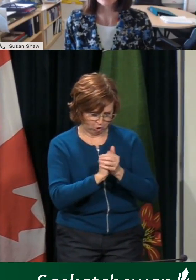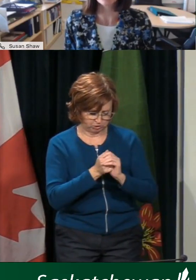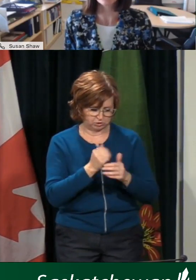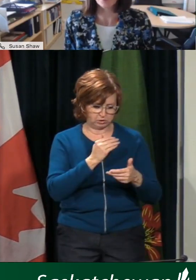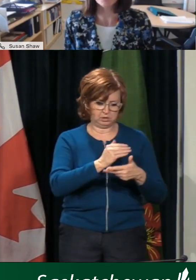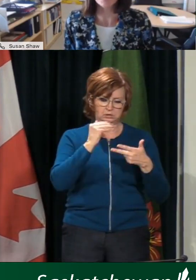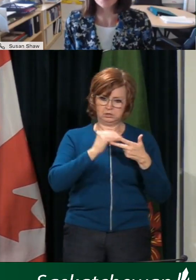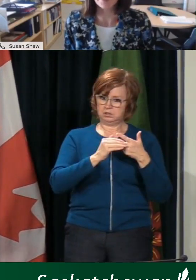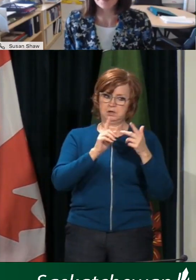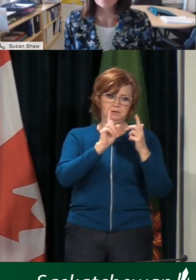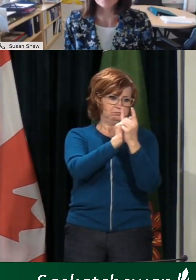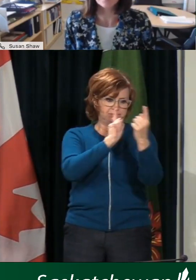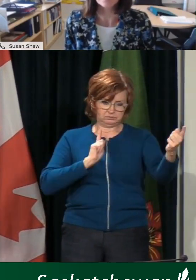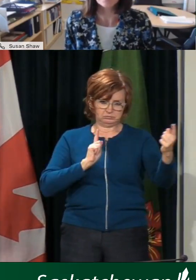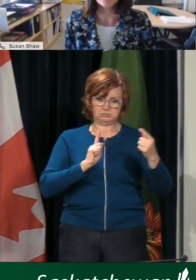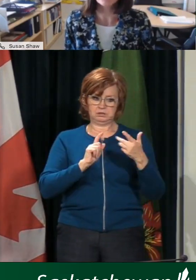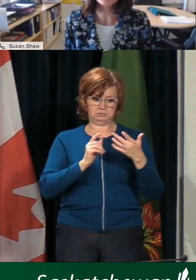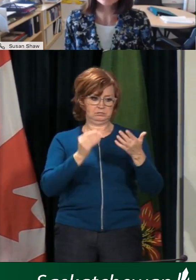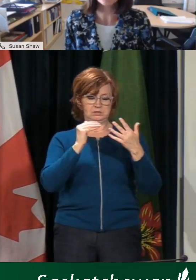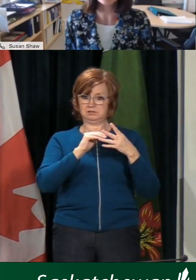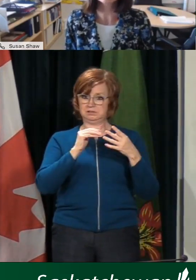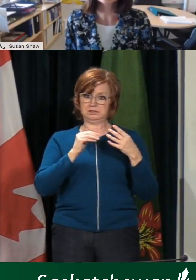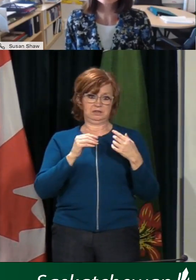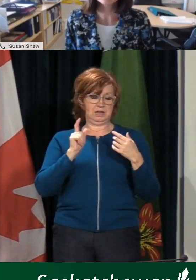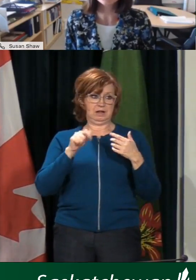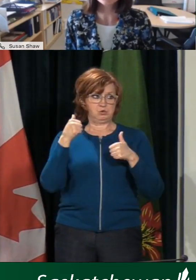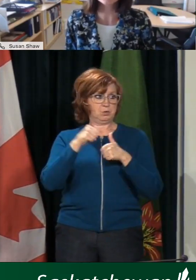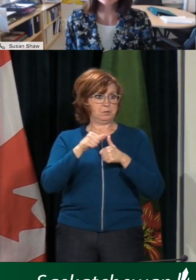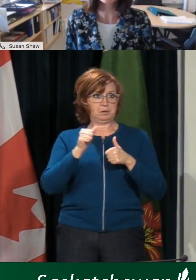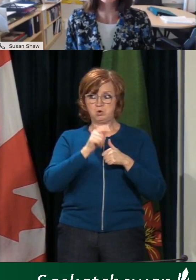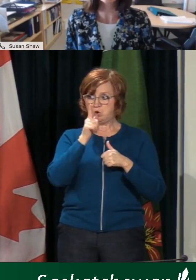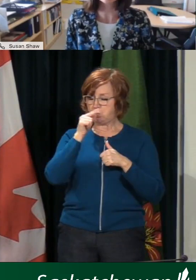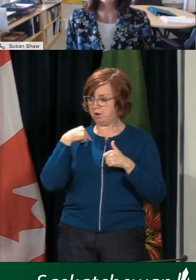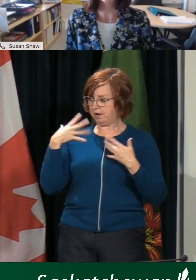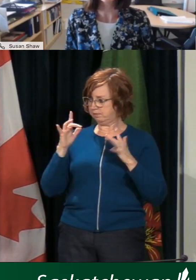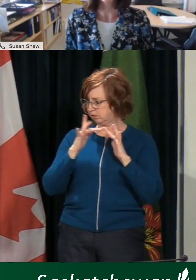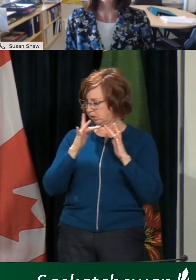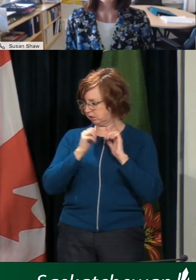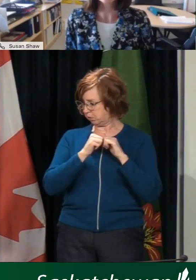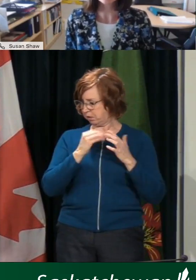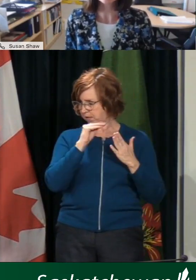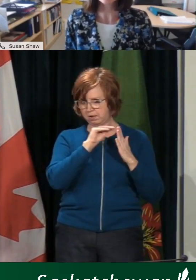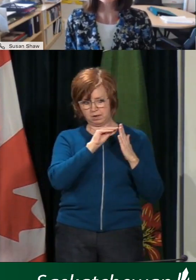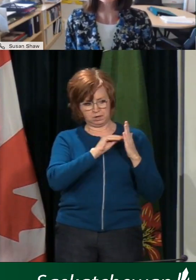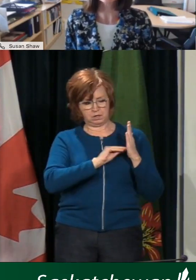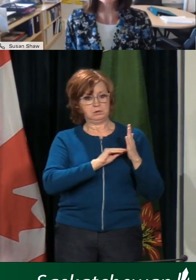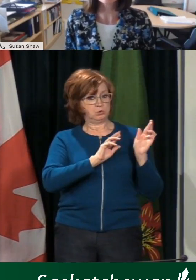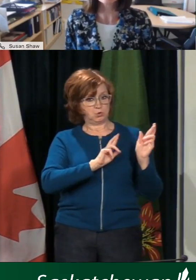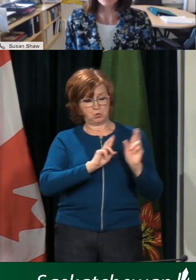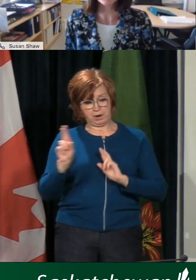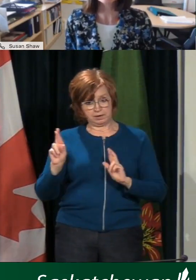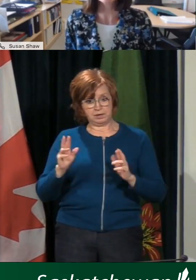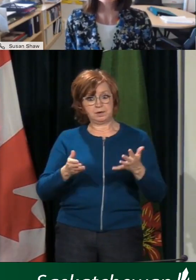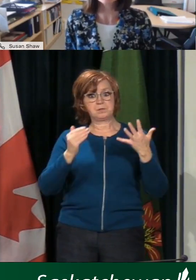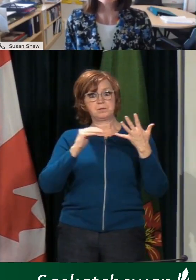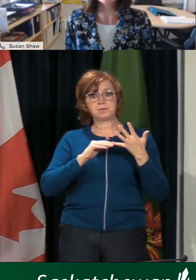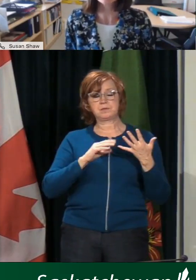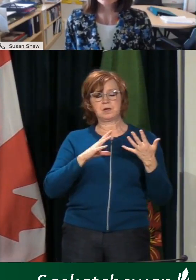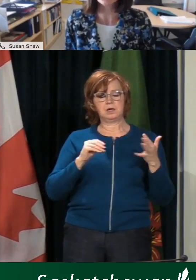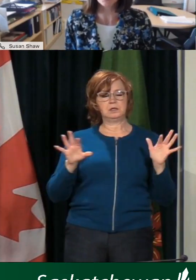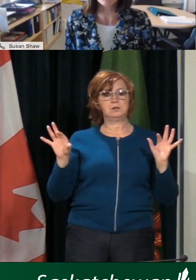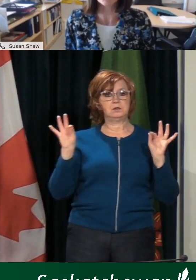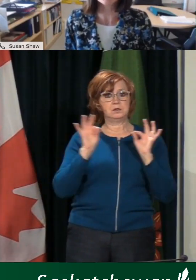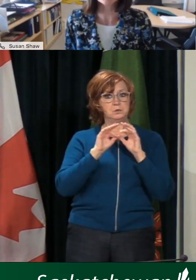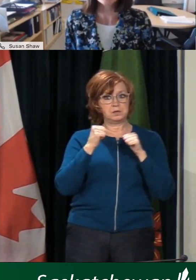you have had contact with. Most of all, it's critical to remember that despite efforts to relax restrictions in